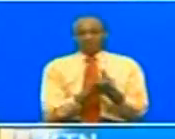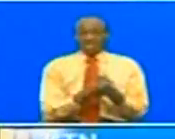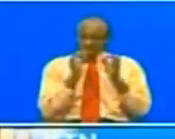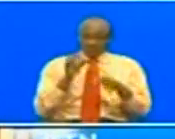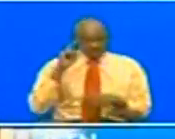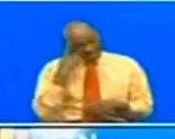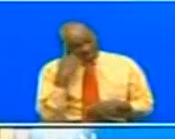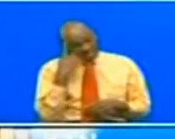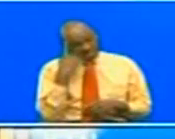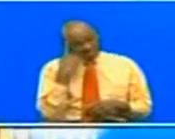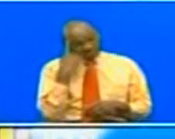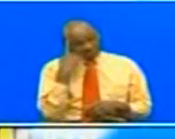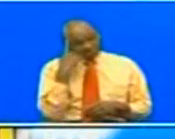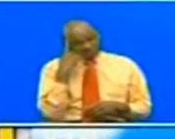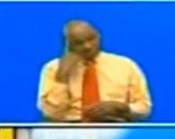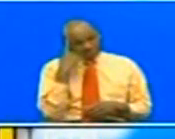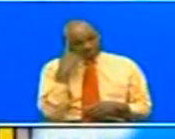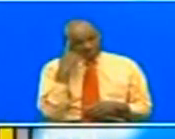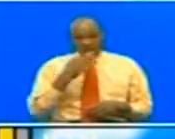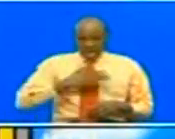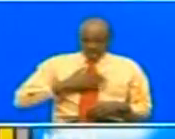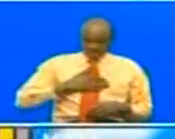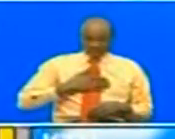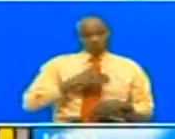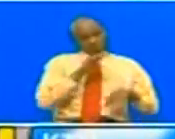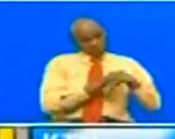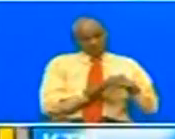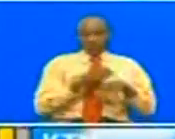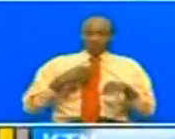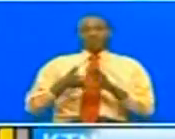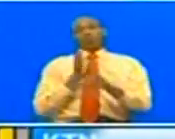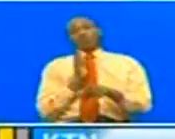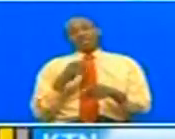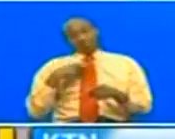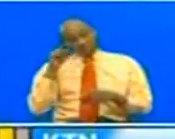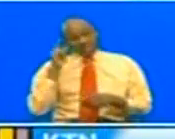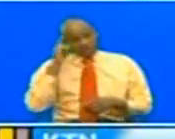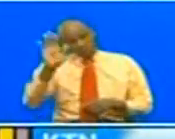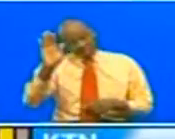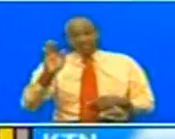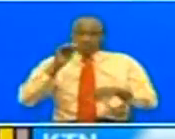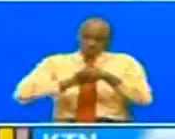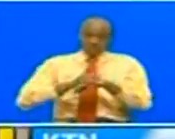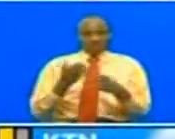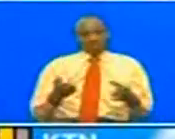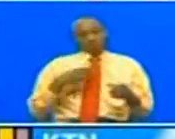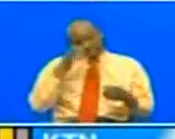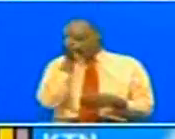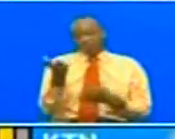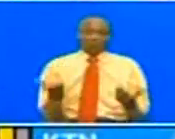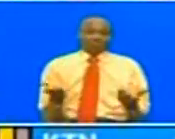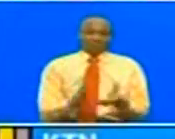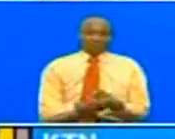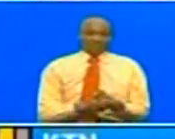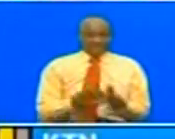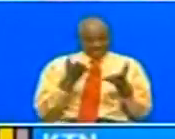we think that ours is moot, then we withdraw. If we think yours is moot, then we will ignore.